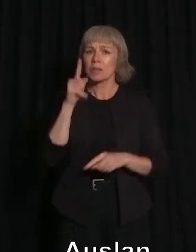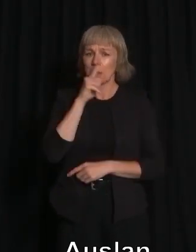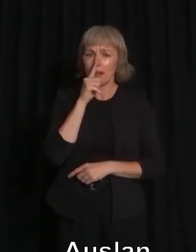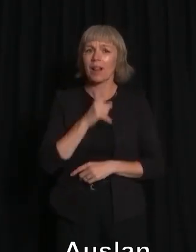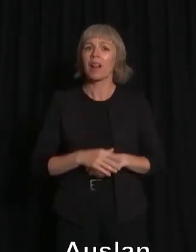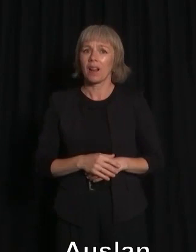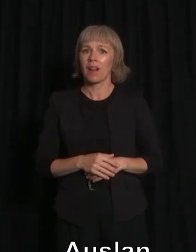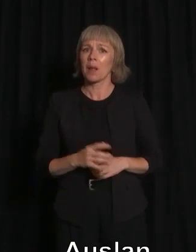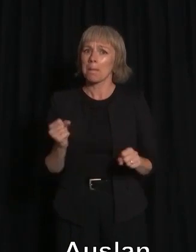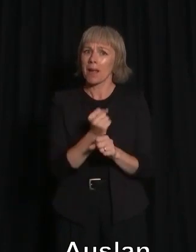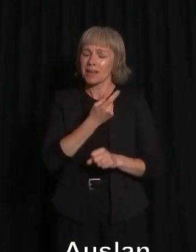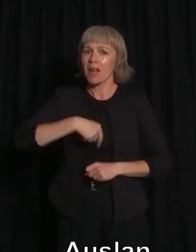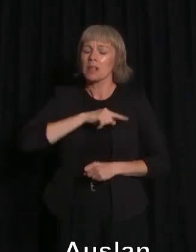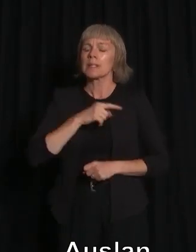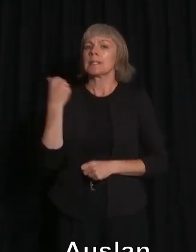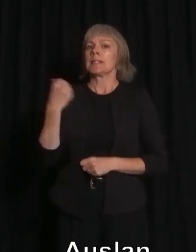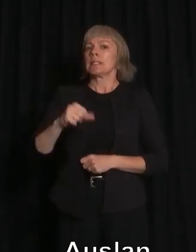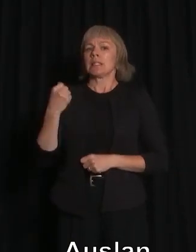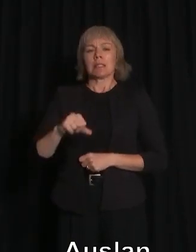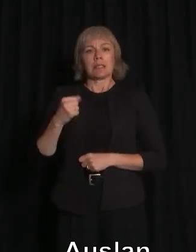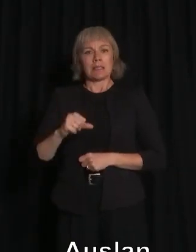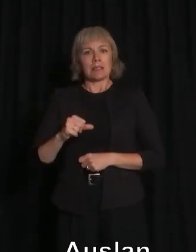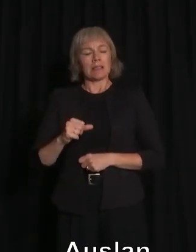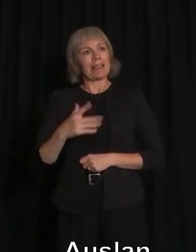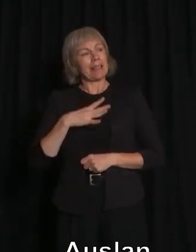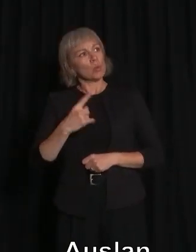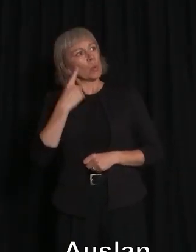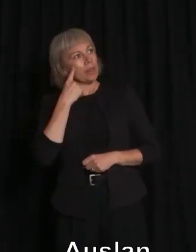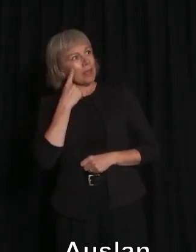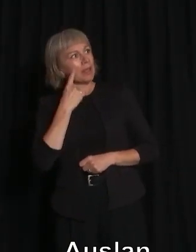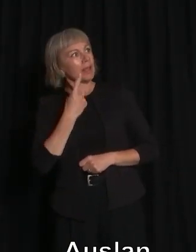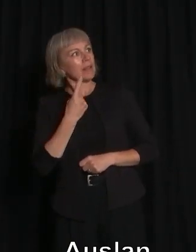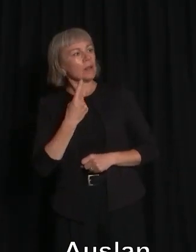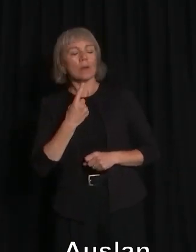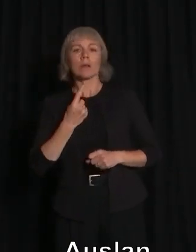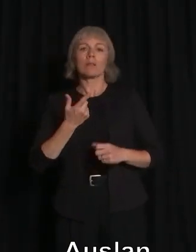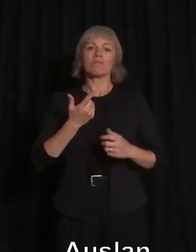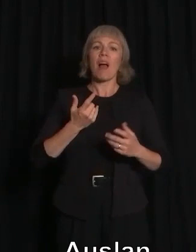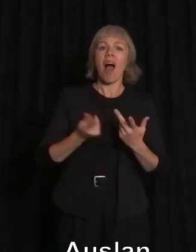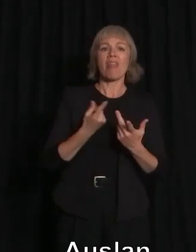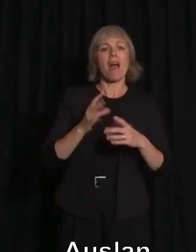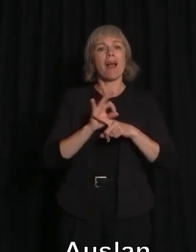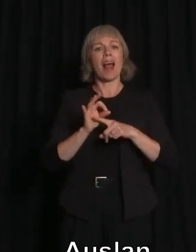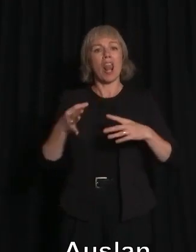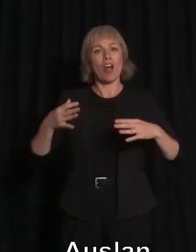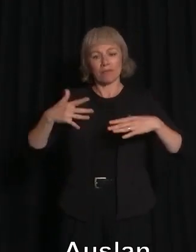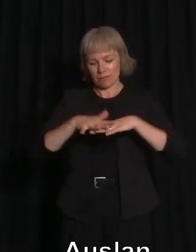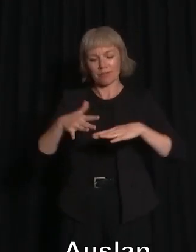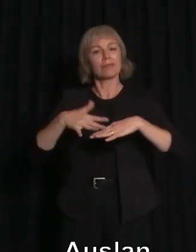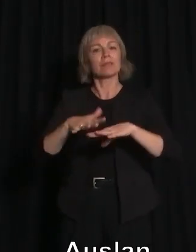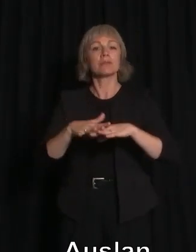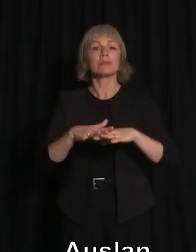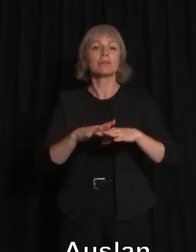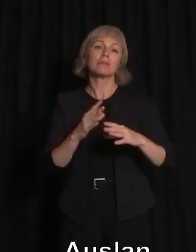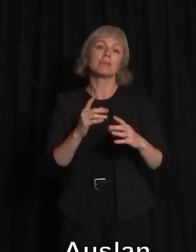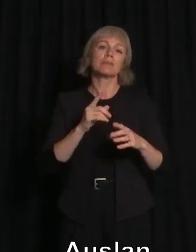the importance of restocking our white, pink, and light blue threads. We must stand firm in